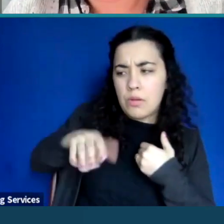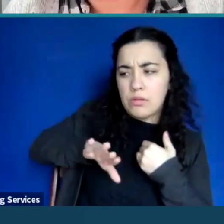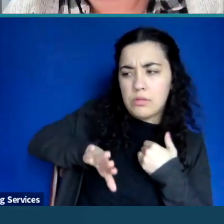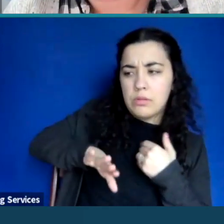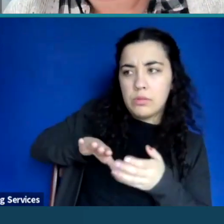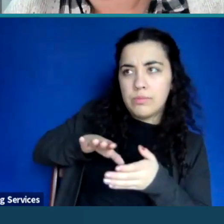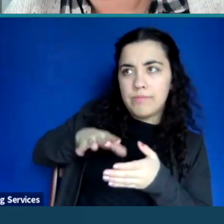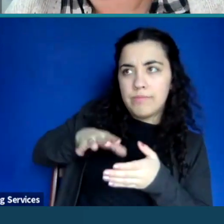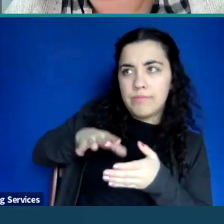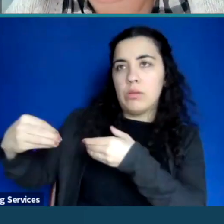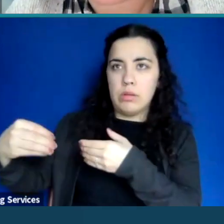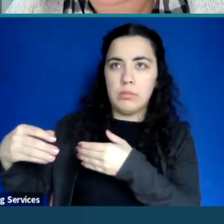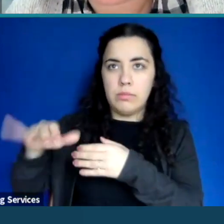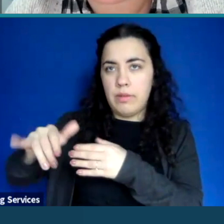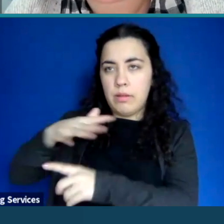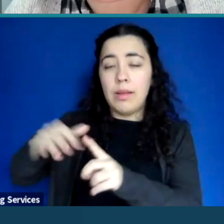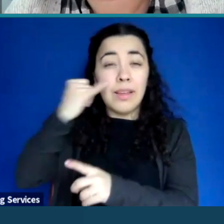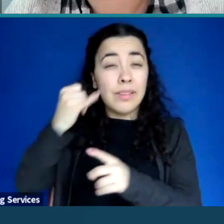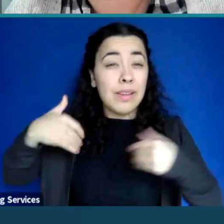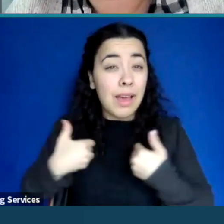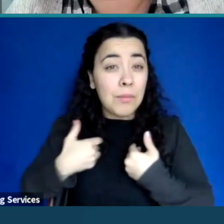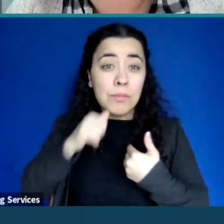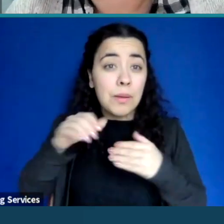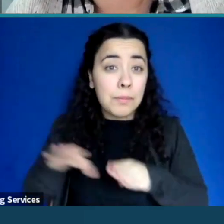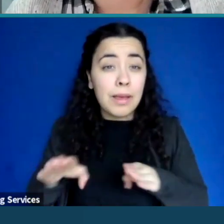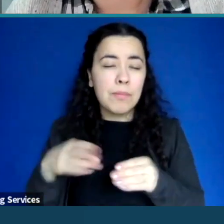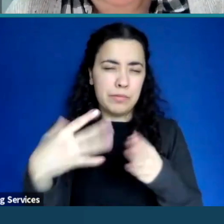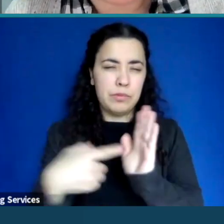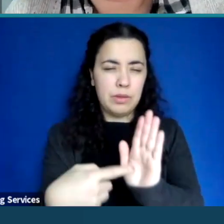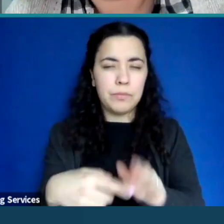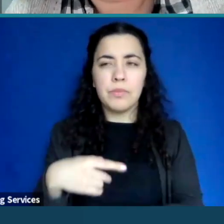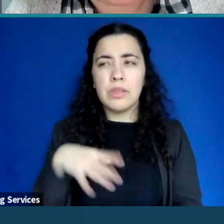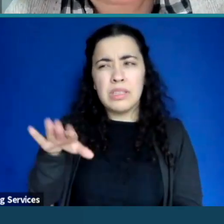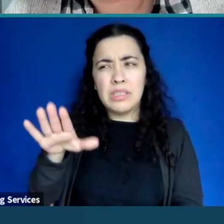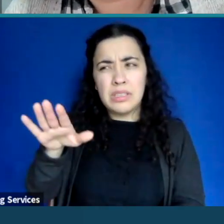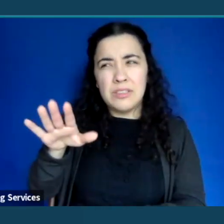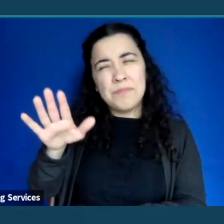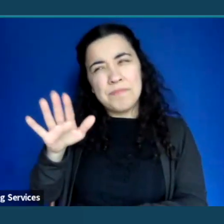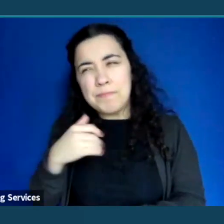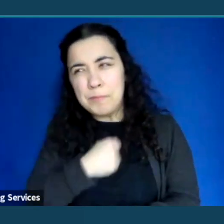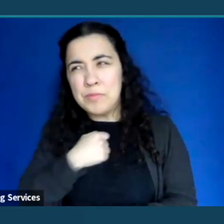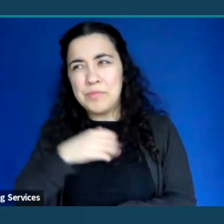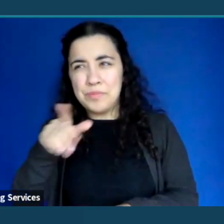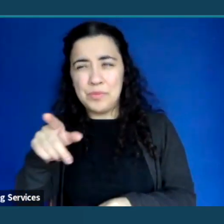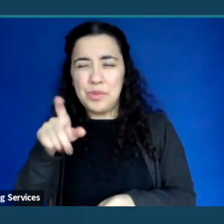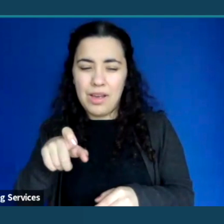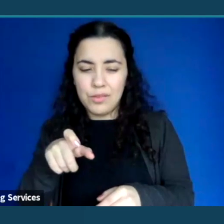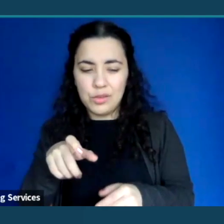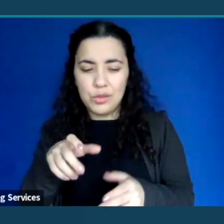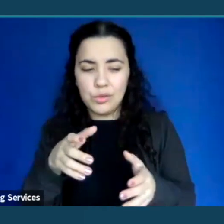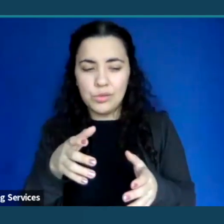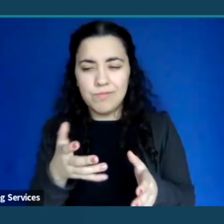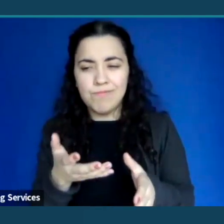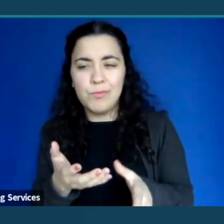animal that's not well behaved, I would tell the person, hey, I'm sorry, you're going to have to remove the animal. You're welcome to come back at a